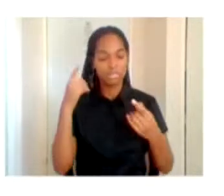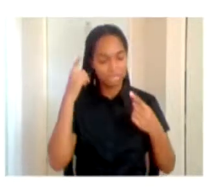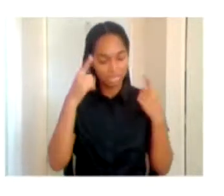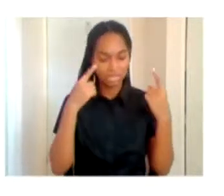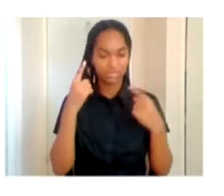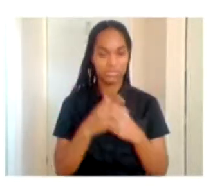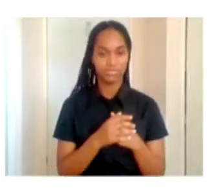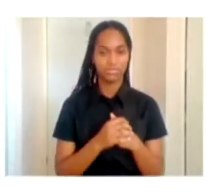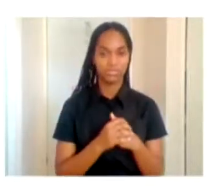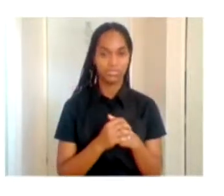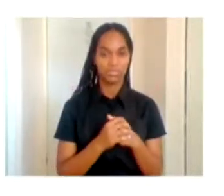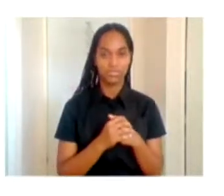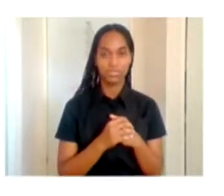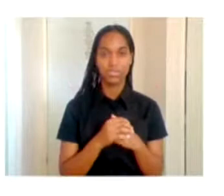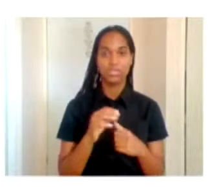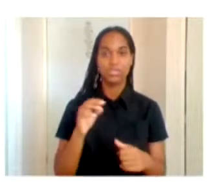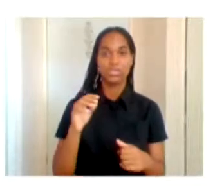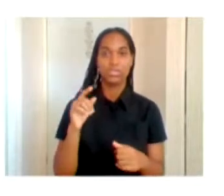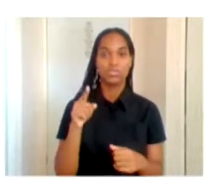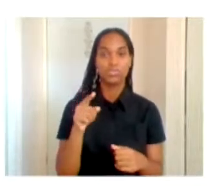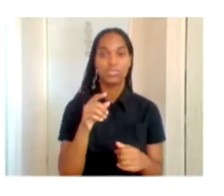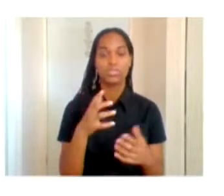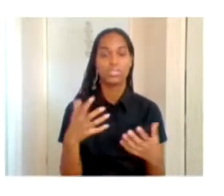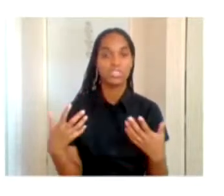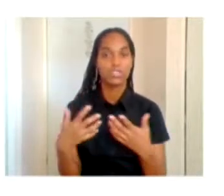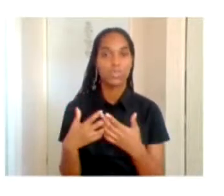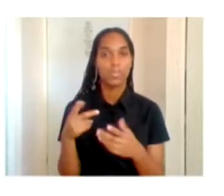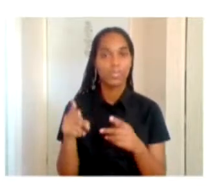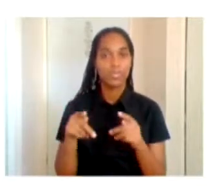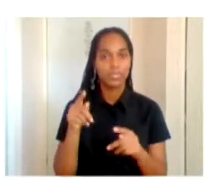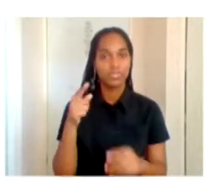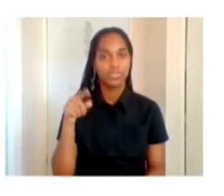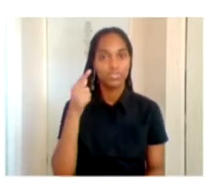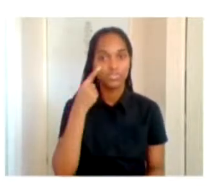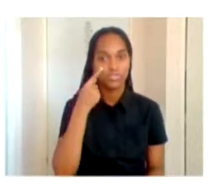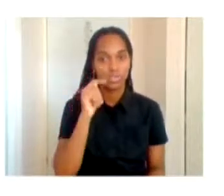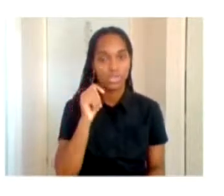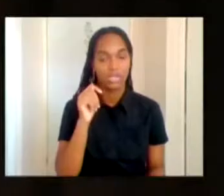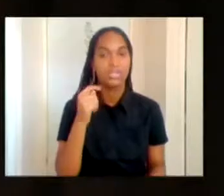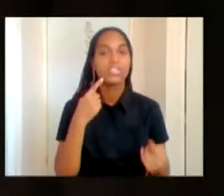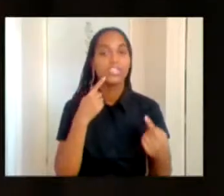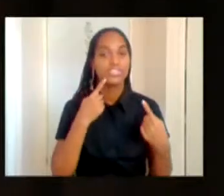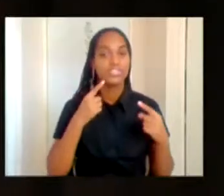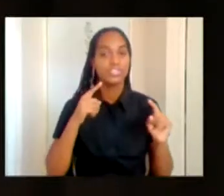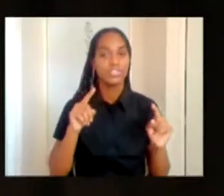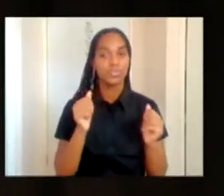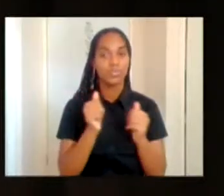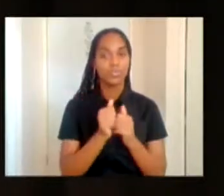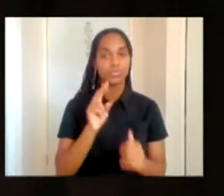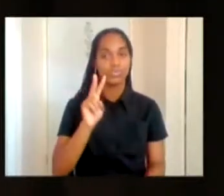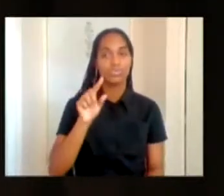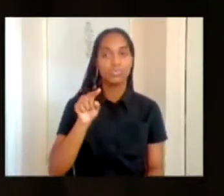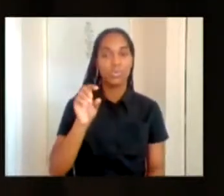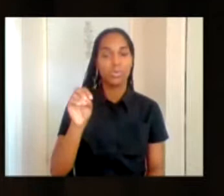that multiplexing and synchronization, what people has tried to kind of achieve with 2.0 was that